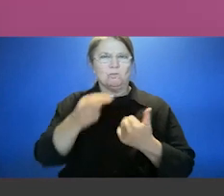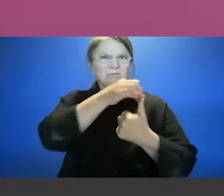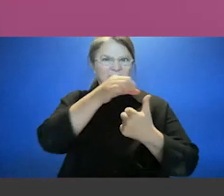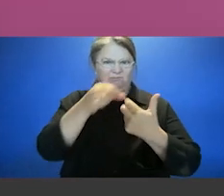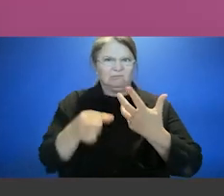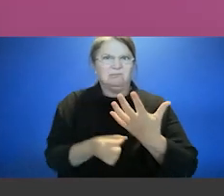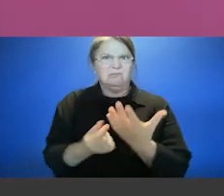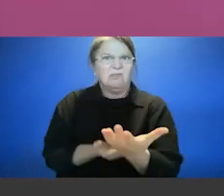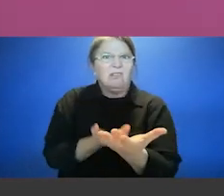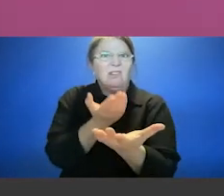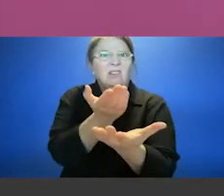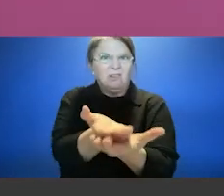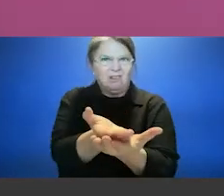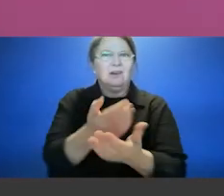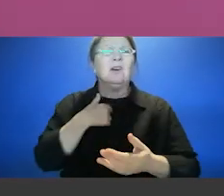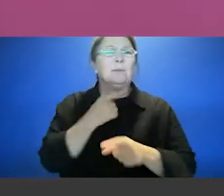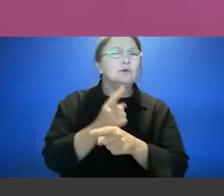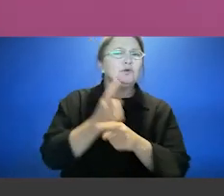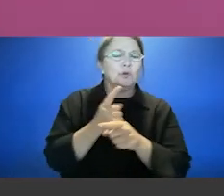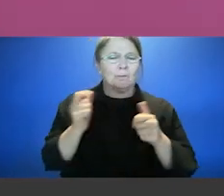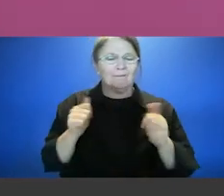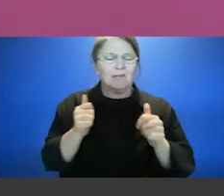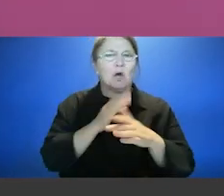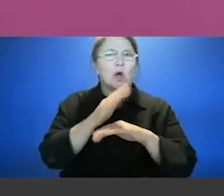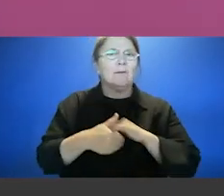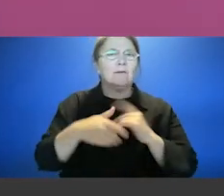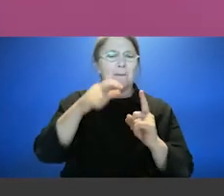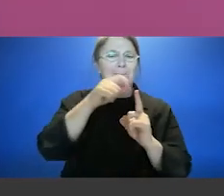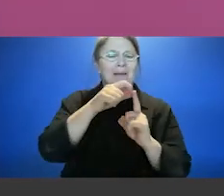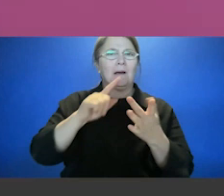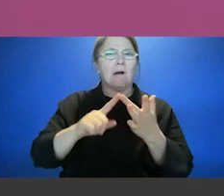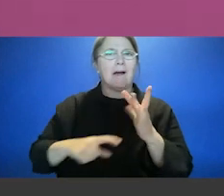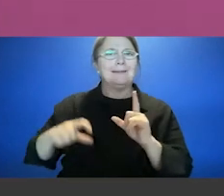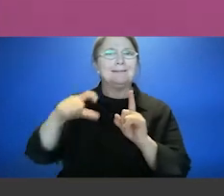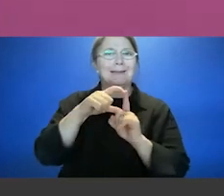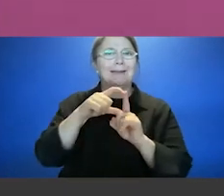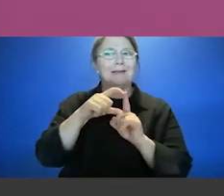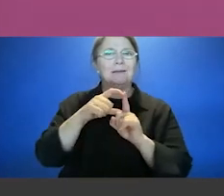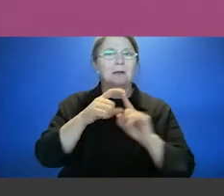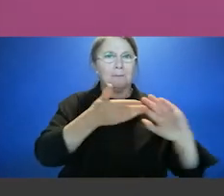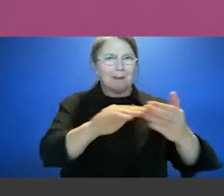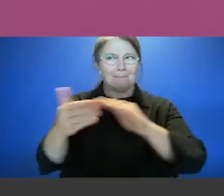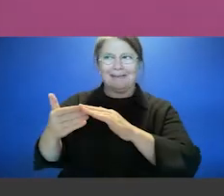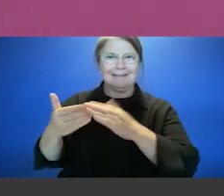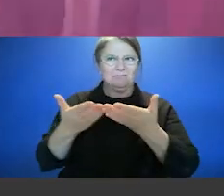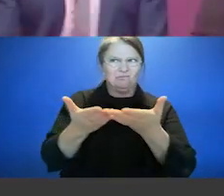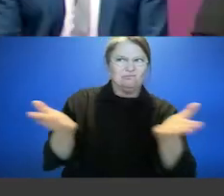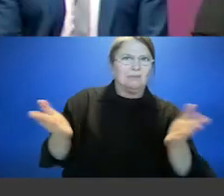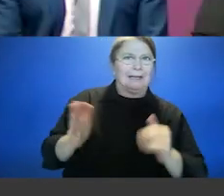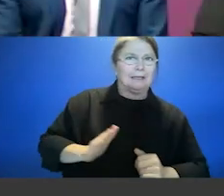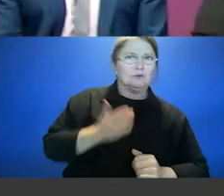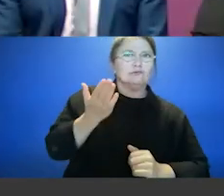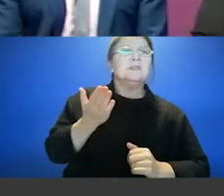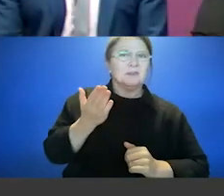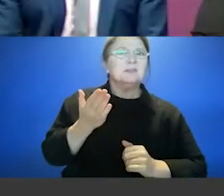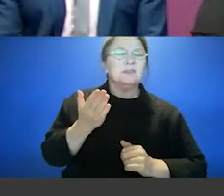in detail about the public interest disclosure stand, but I've got some questions that I will go to get some specific information and